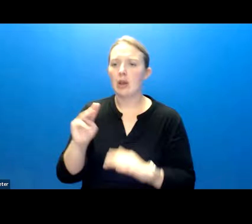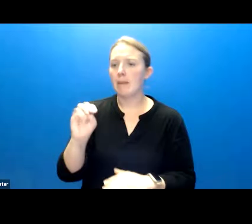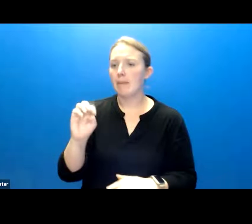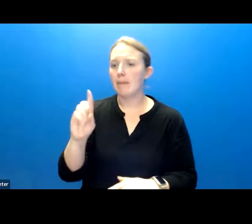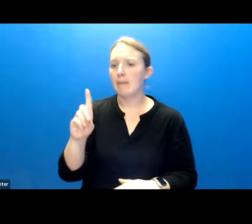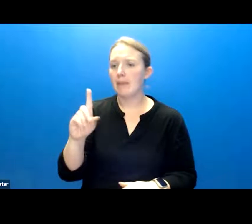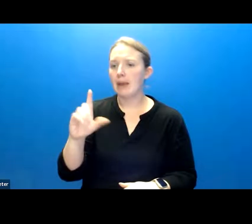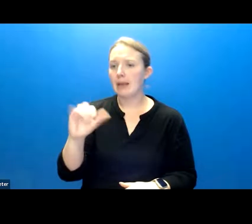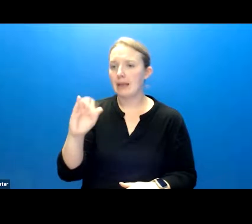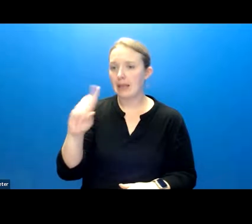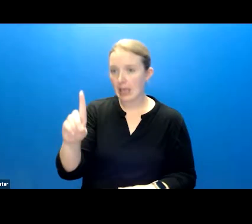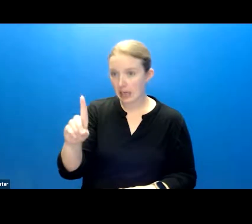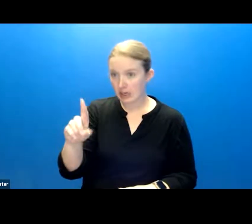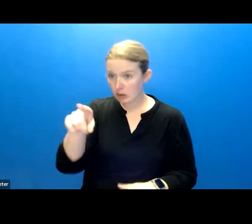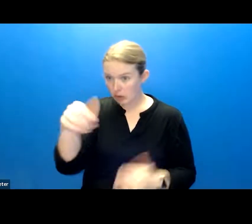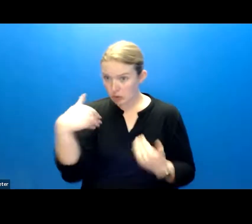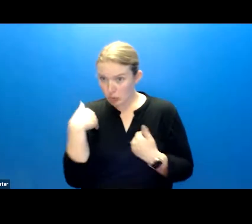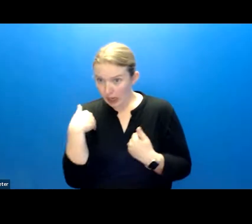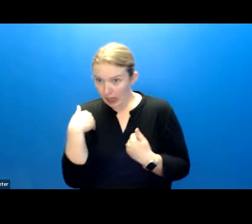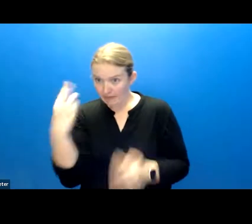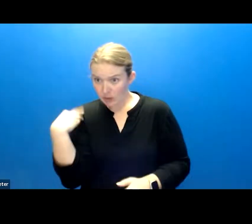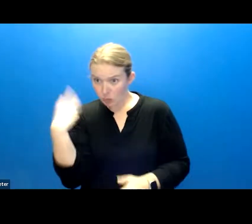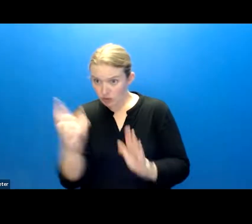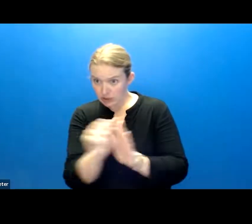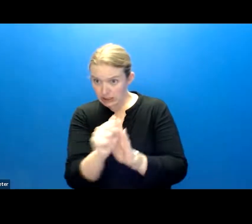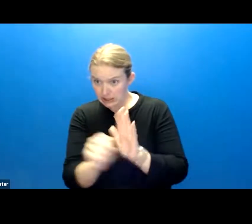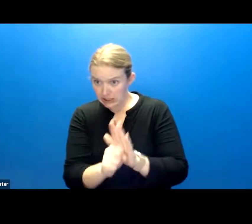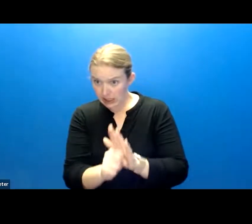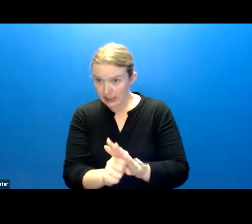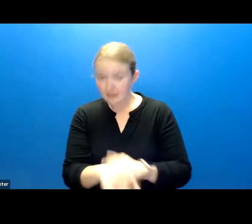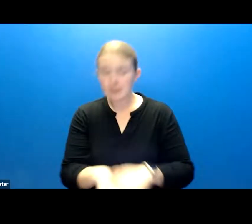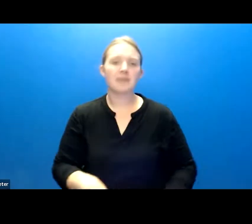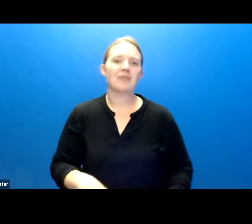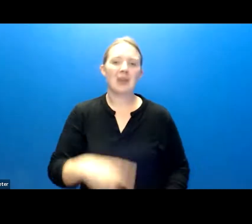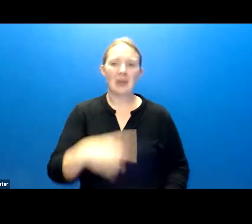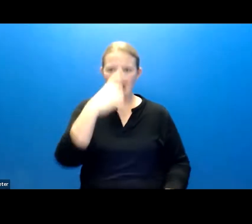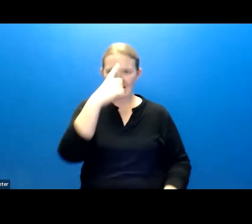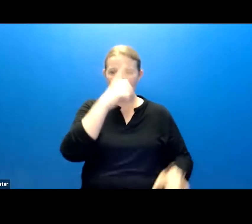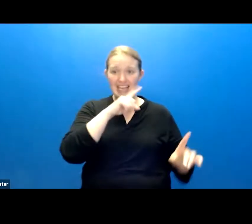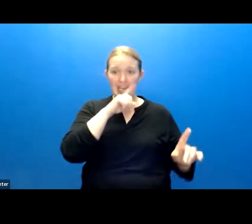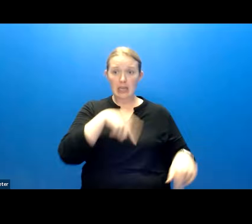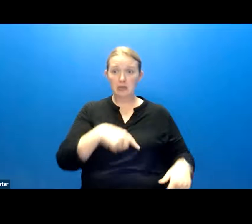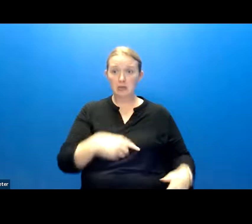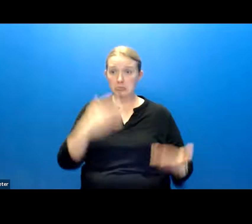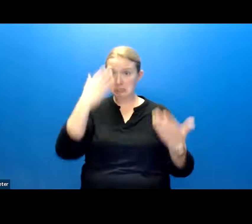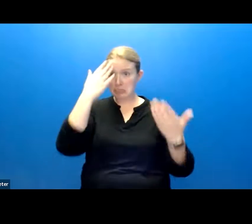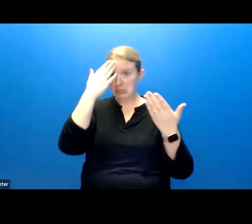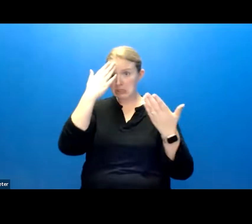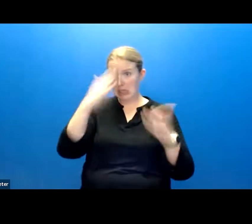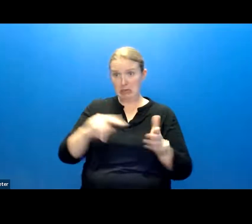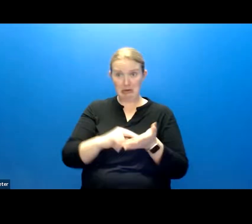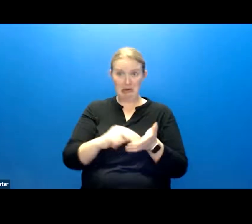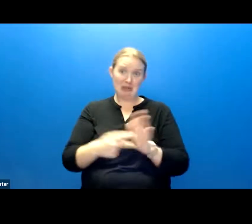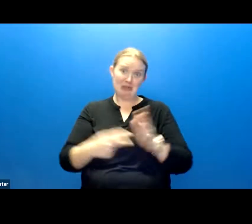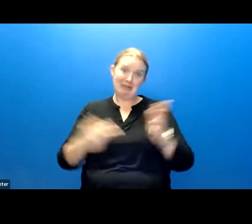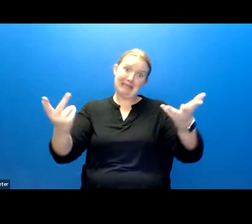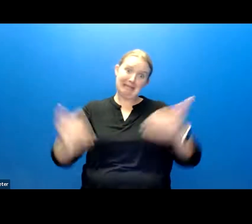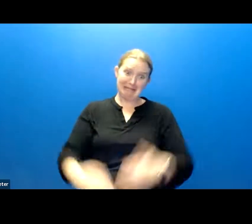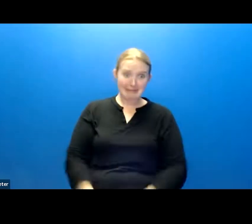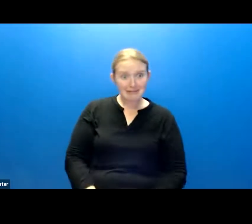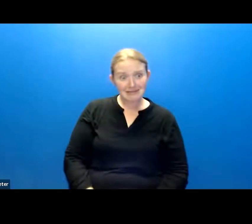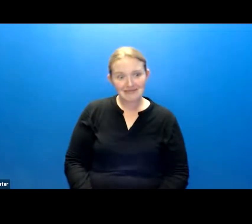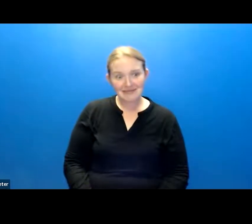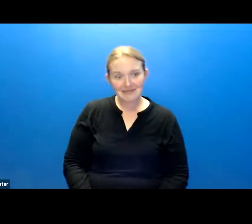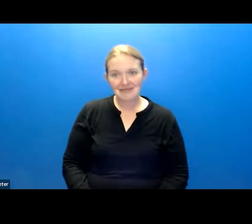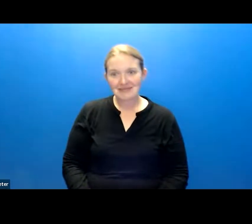you have like out in Washington, where you're from. Well, I think I answered your question because I didn't know what you were referring to. Okay.